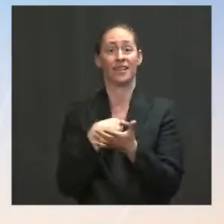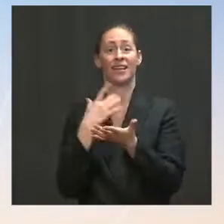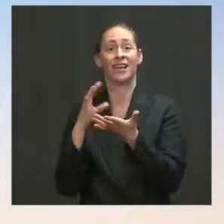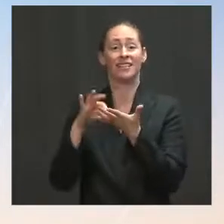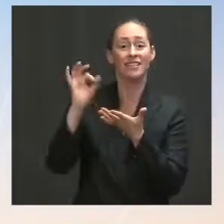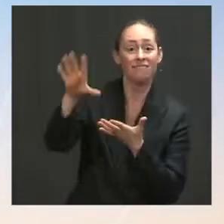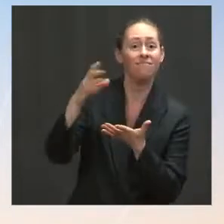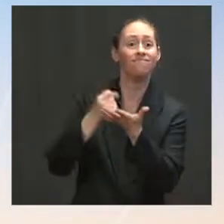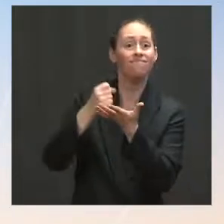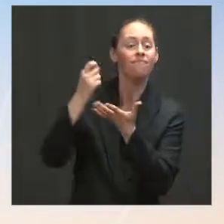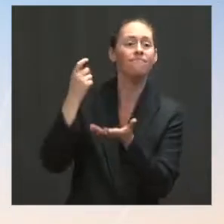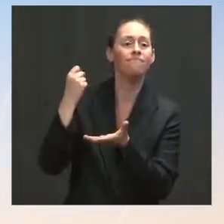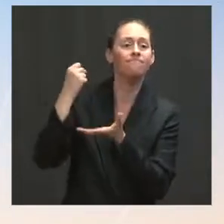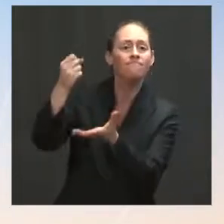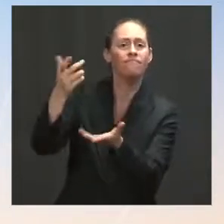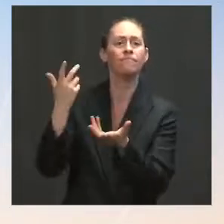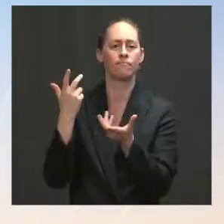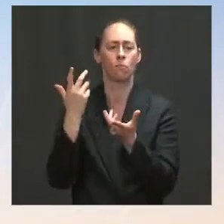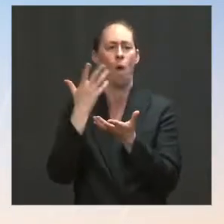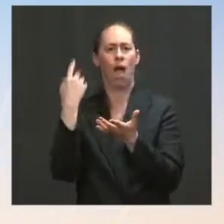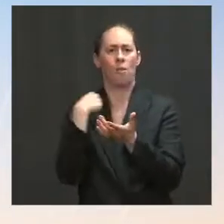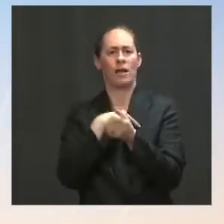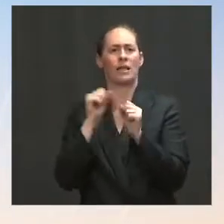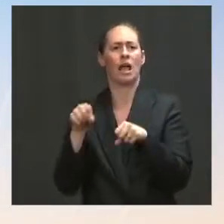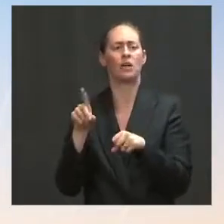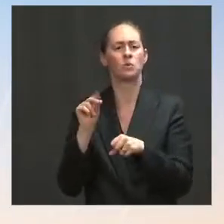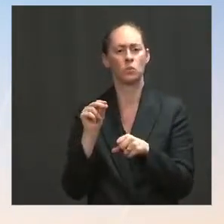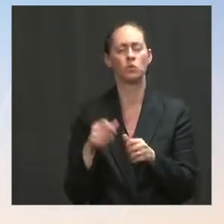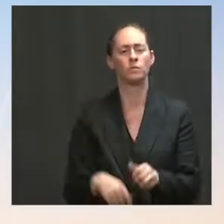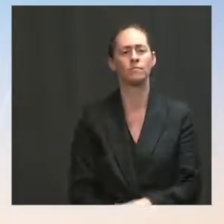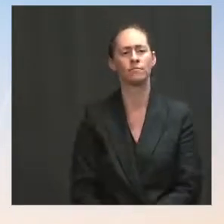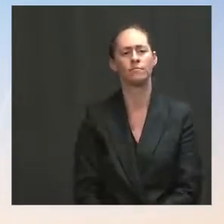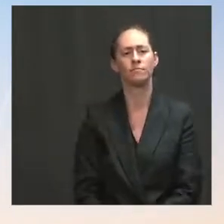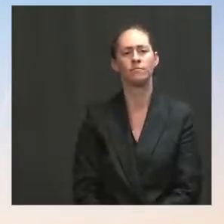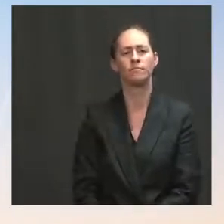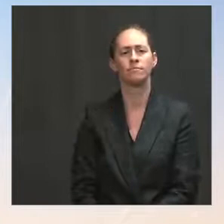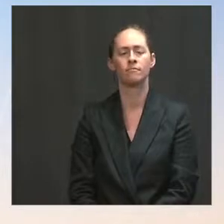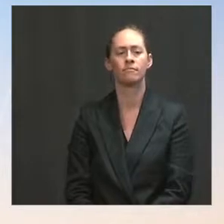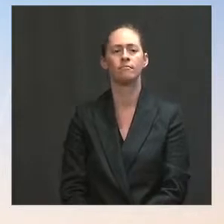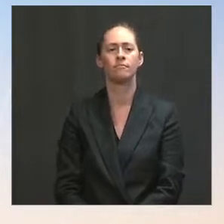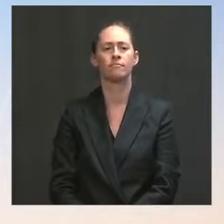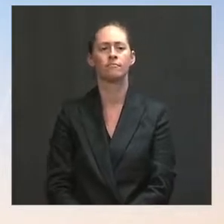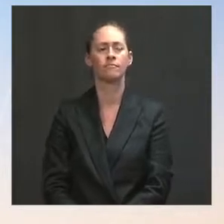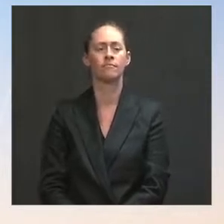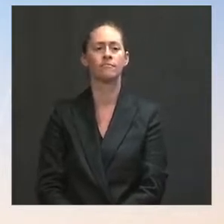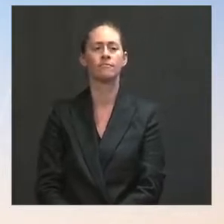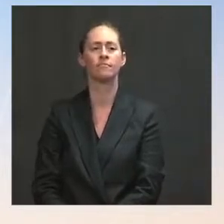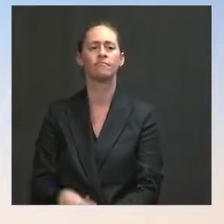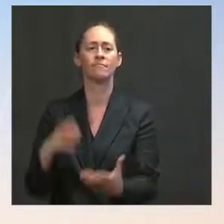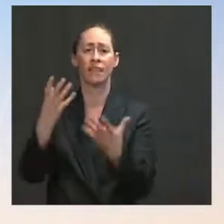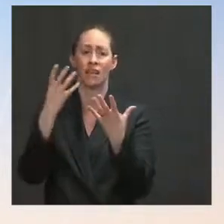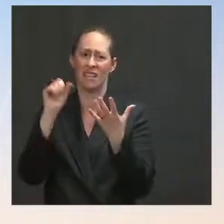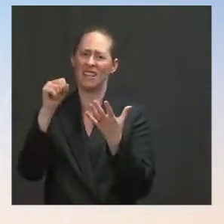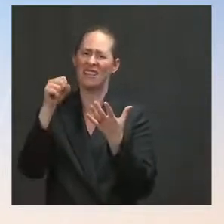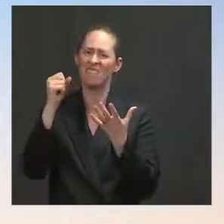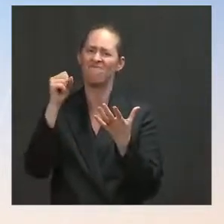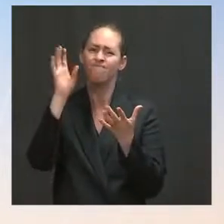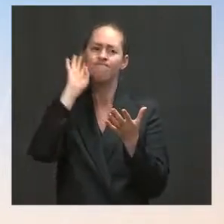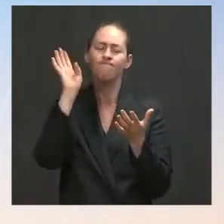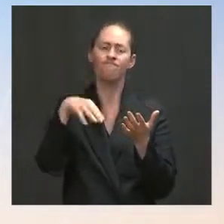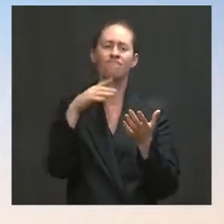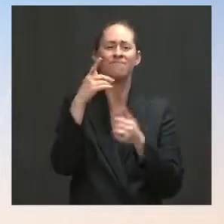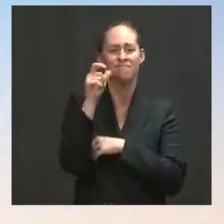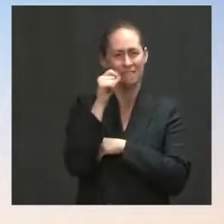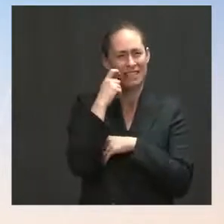the United States, I should say. So obviously, there is a great deal of uncertainty. There's a lot more information we need. Yesterday was just the beginning, not